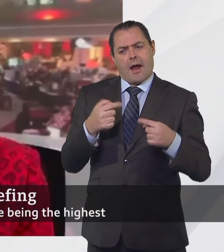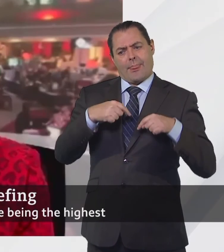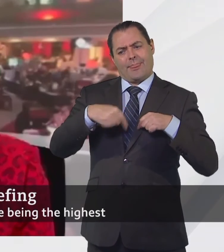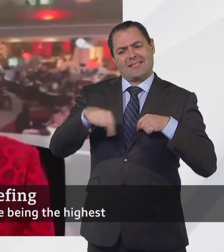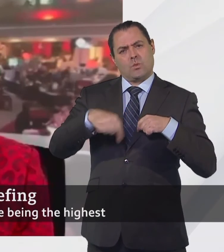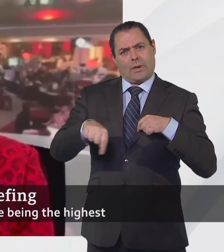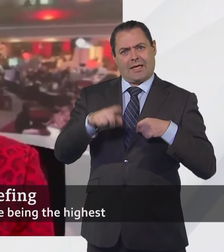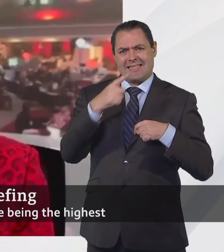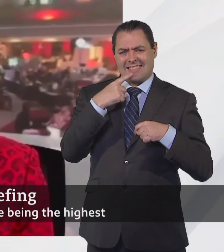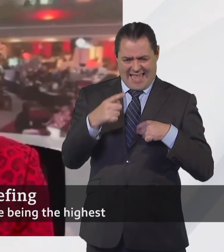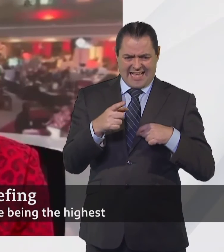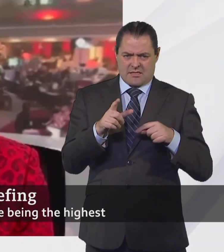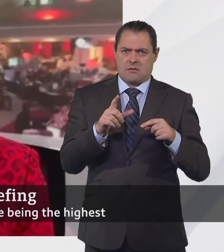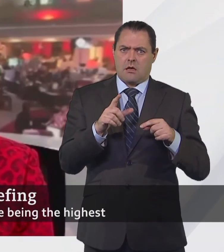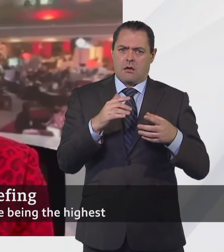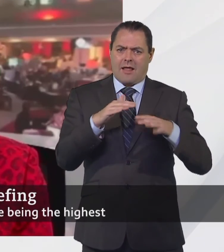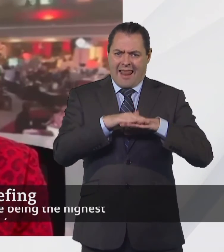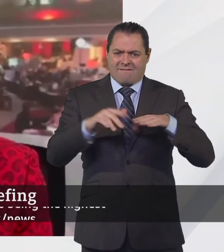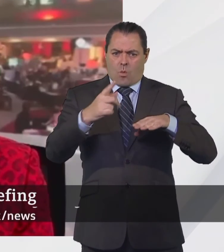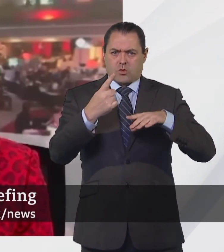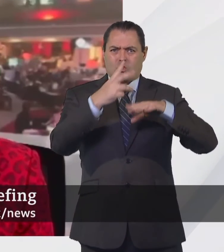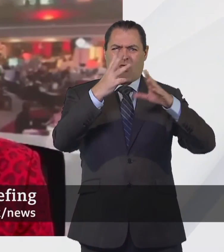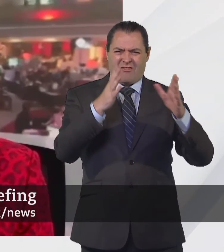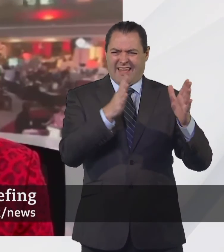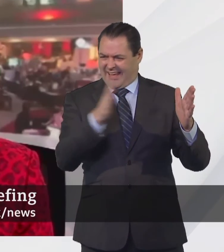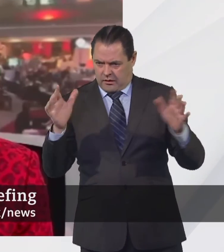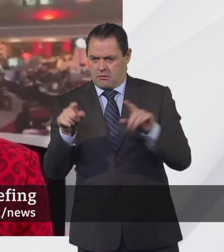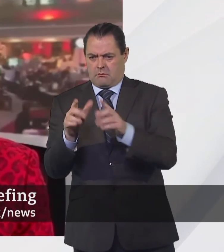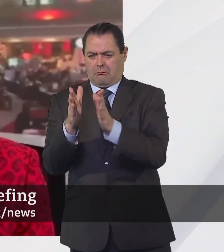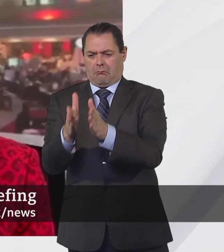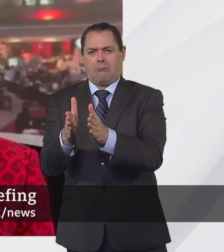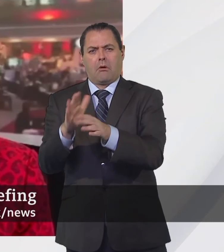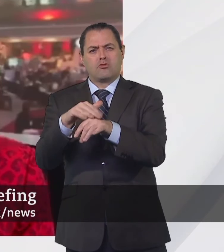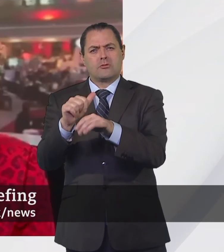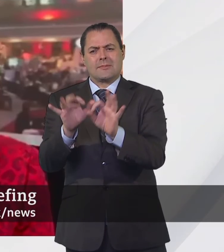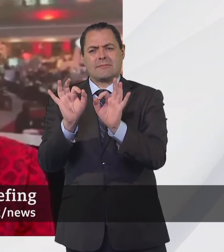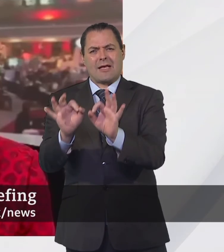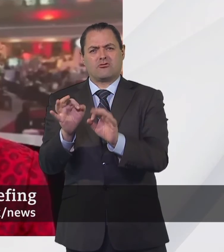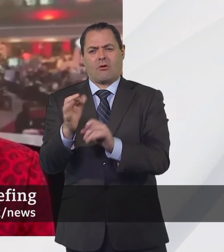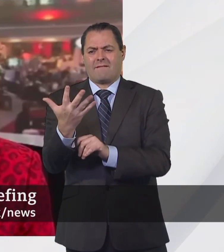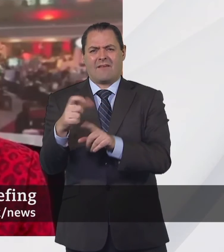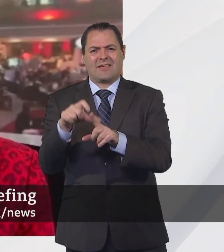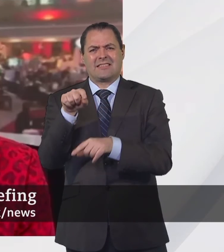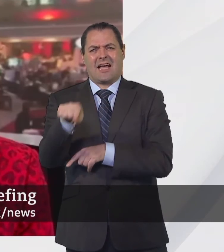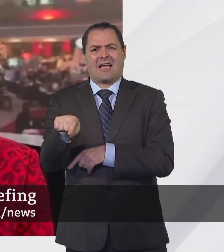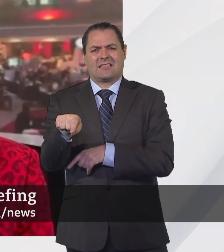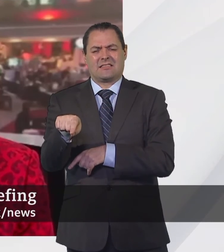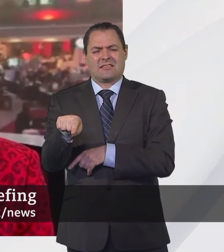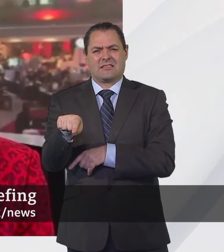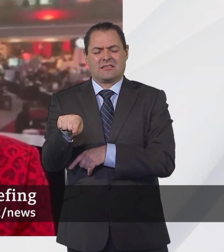over the country at Christmas, which of course will bring risks, but now you're clamping down again. What was the